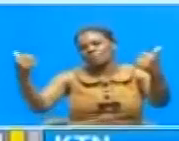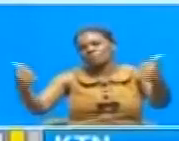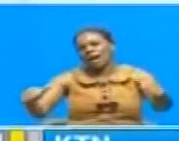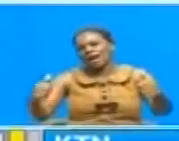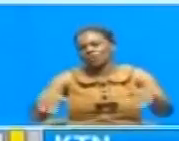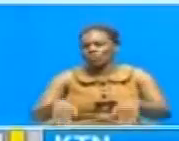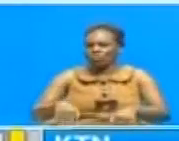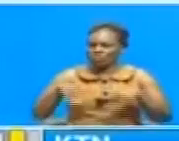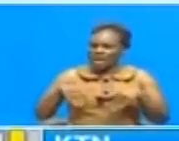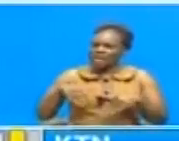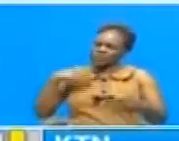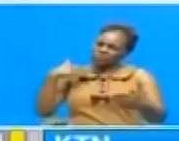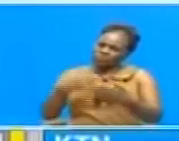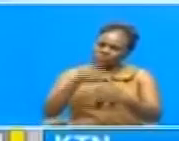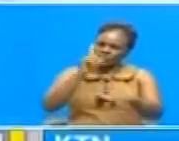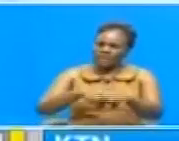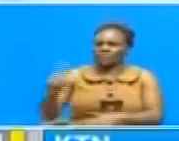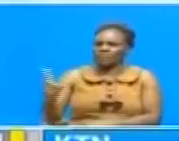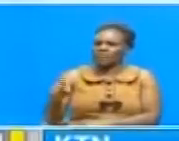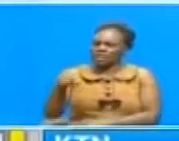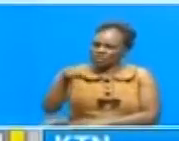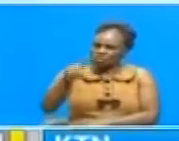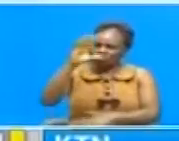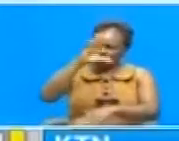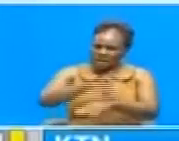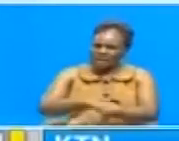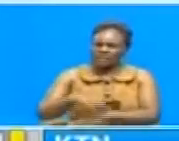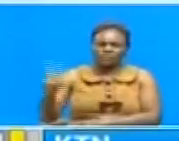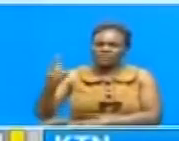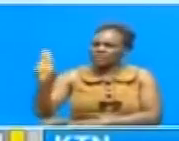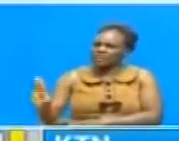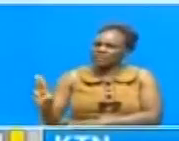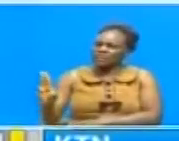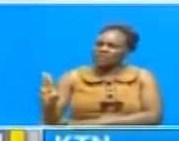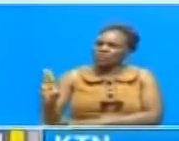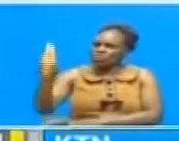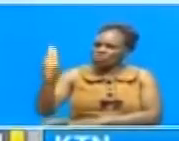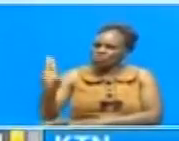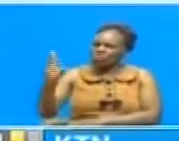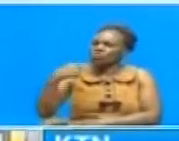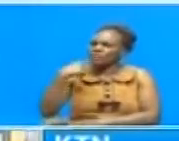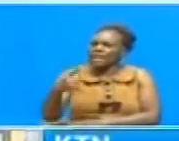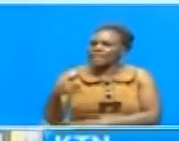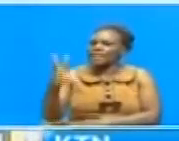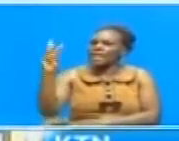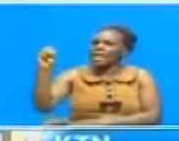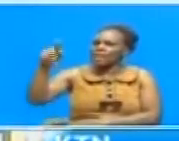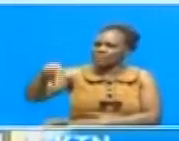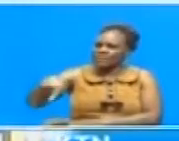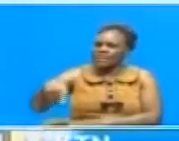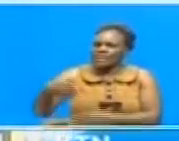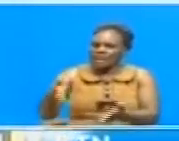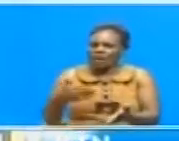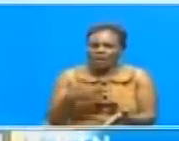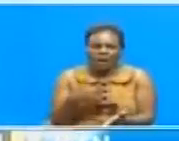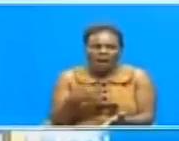wait until the president and everybody, for you to get the president of the Republic of Kenya telling the members of parliament, I now don't